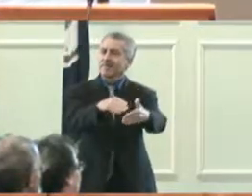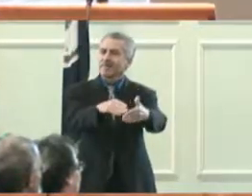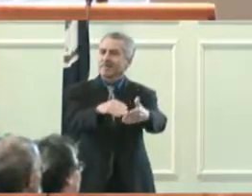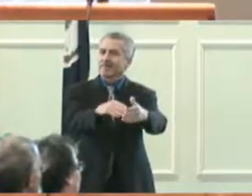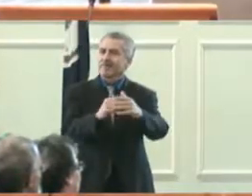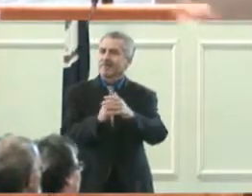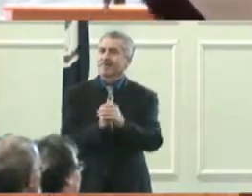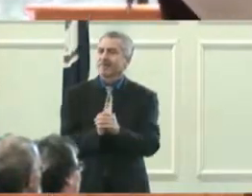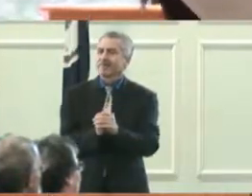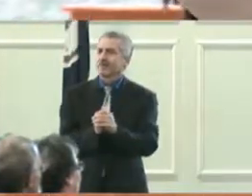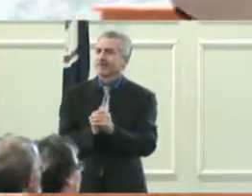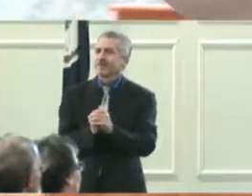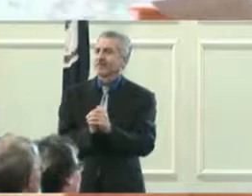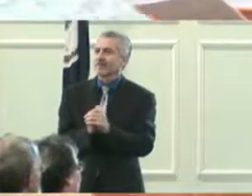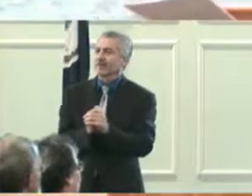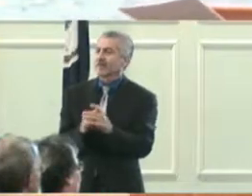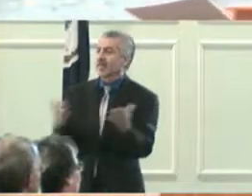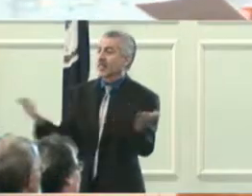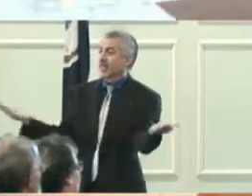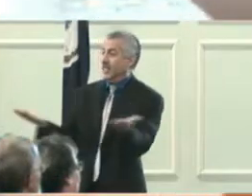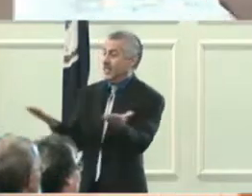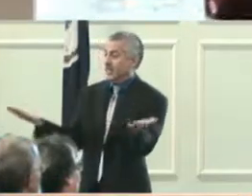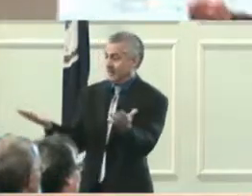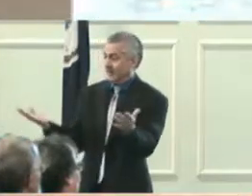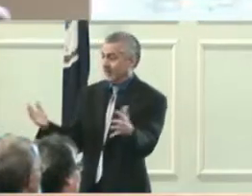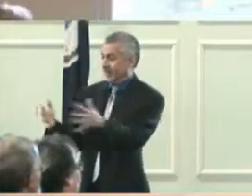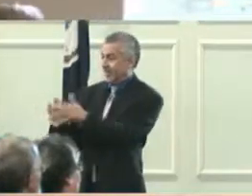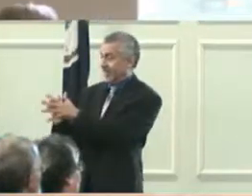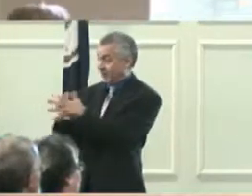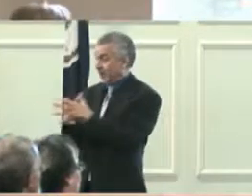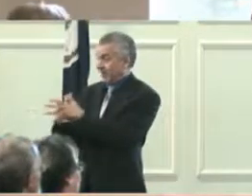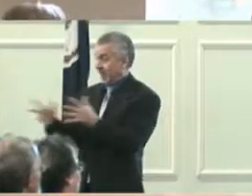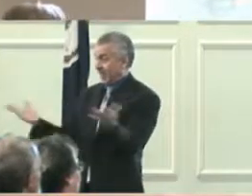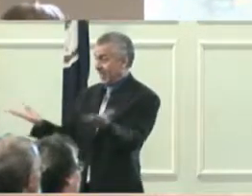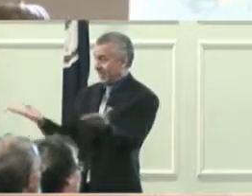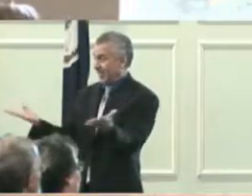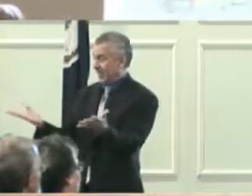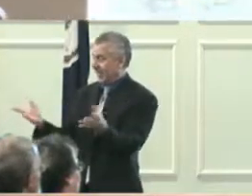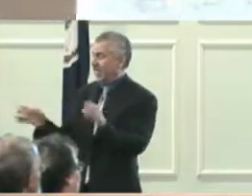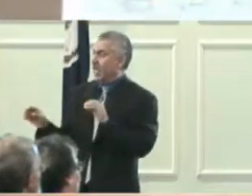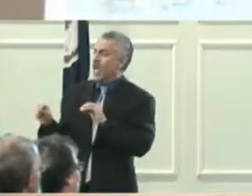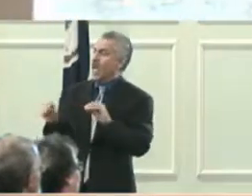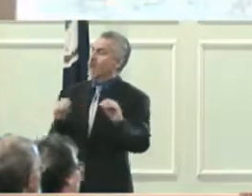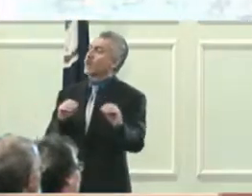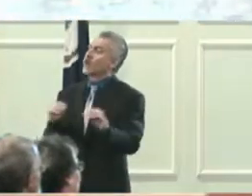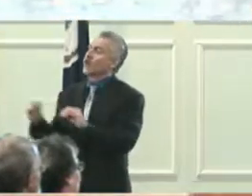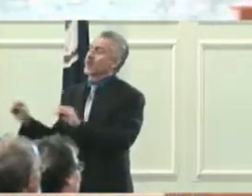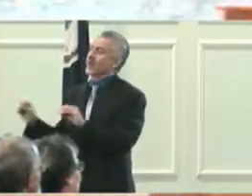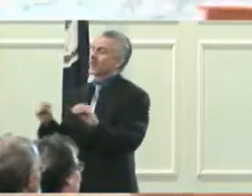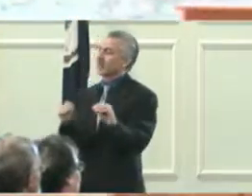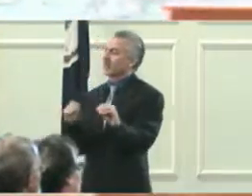significant. There was, in this country and around the world, a movement called the Great Advent Movement. People from